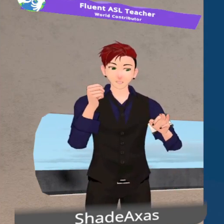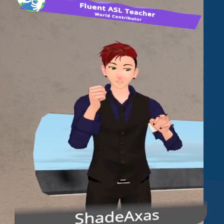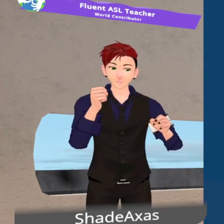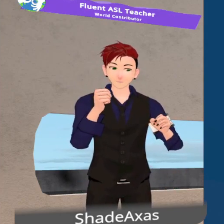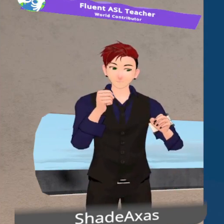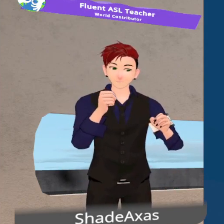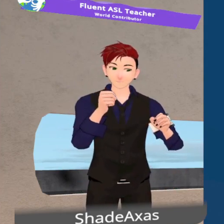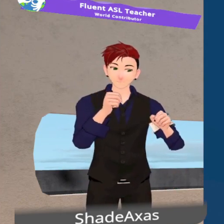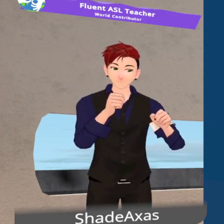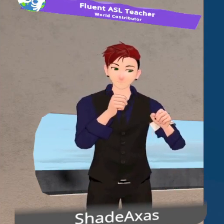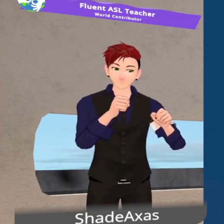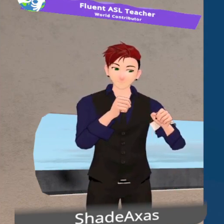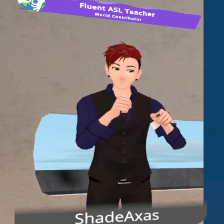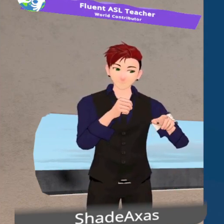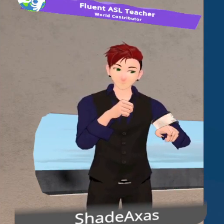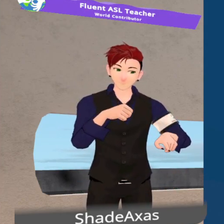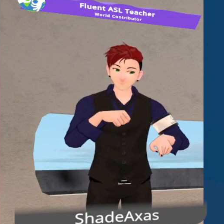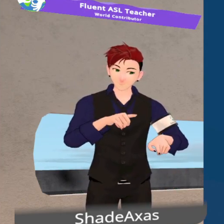Now,